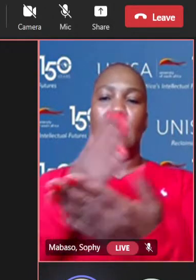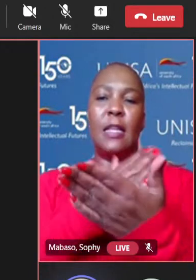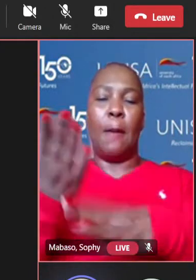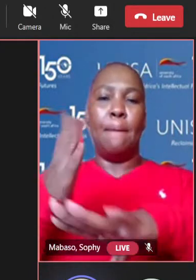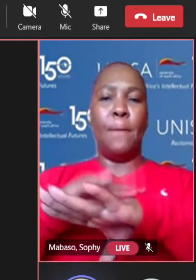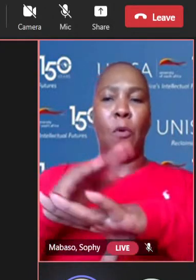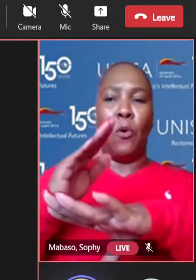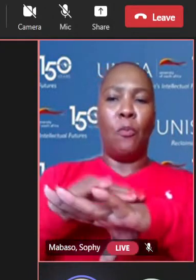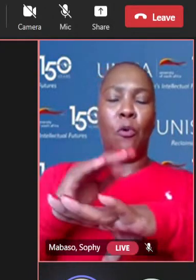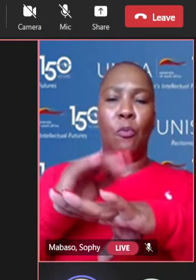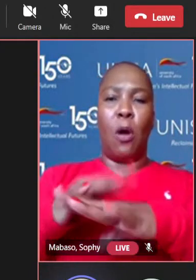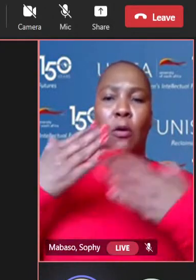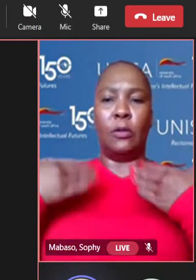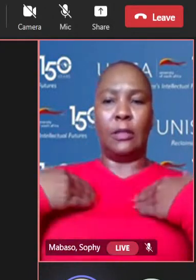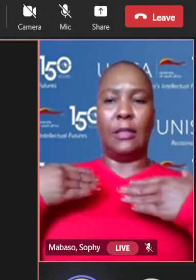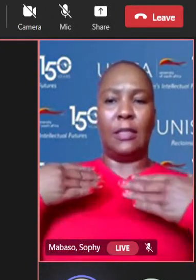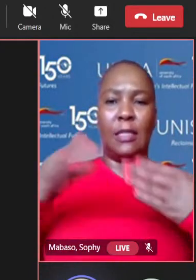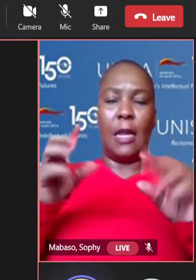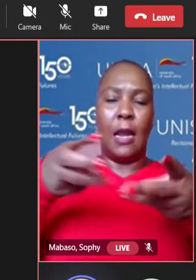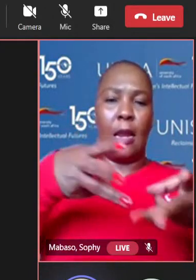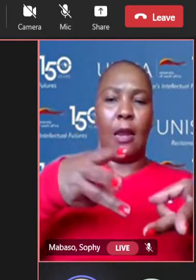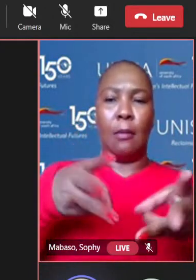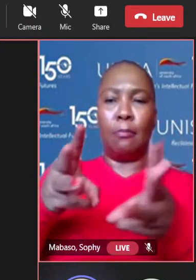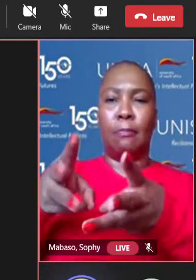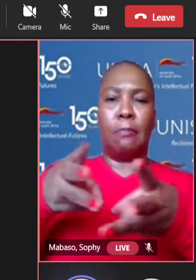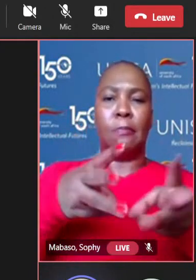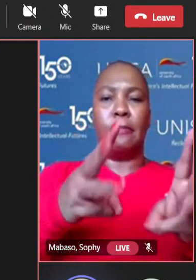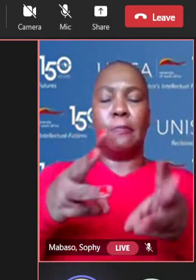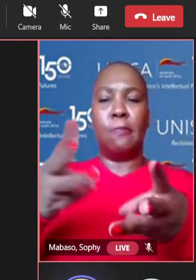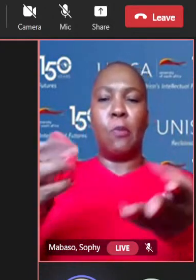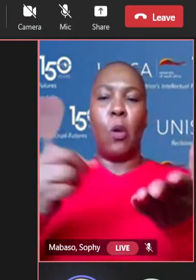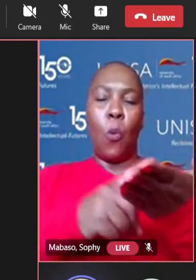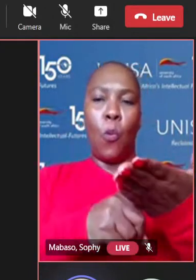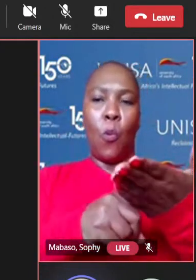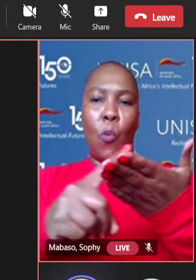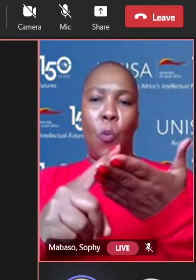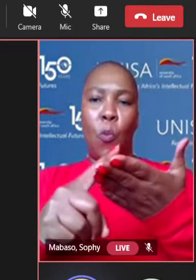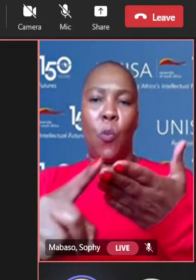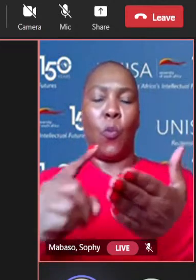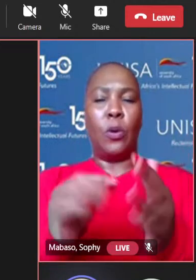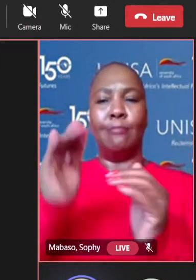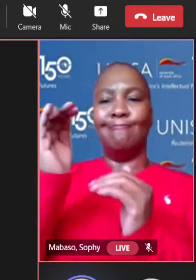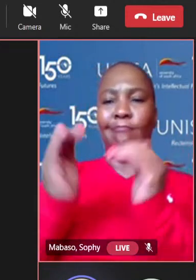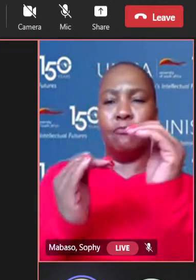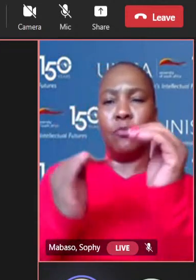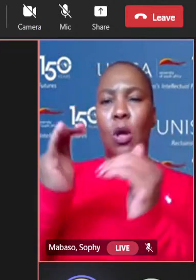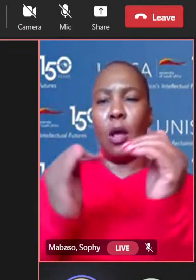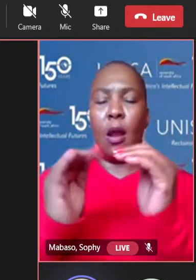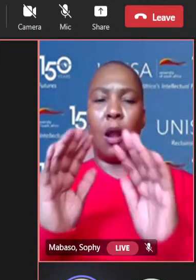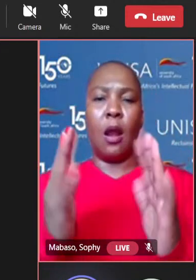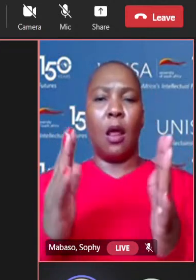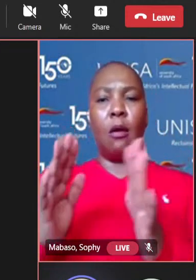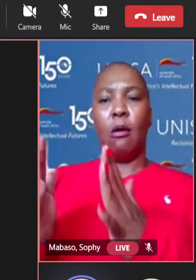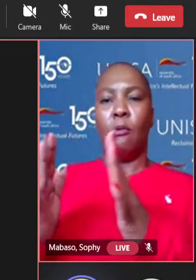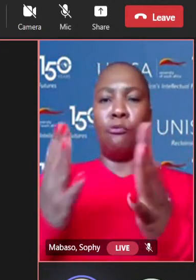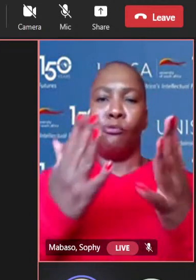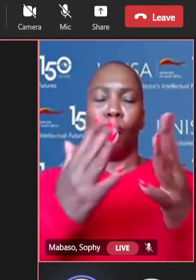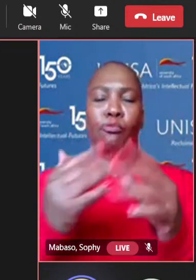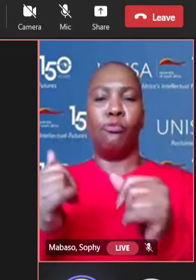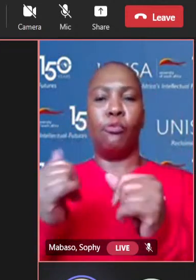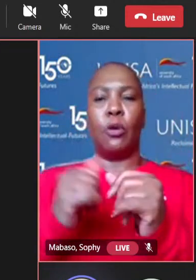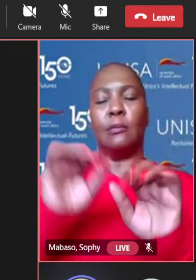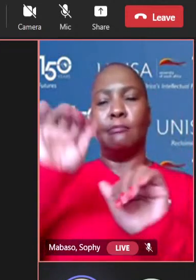routine. So really aim to have a weekly schedule that you can stick to, and that you can also